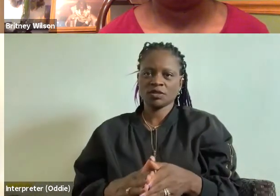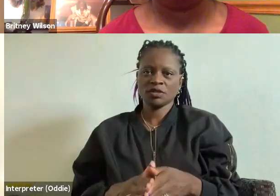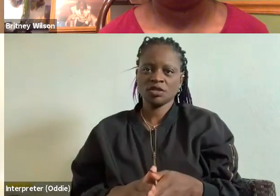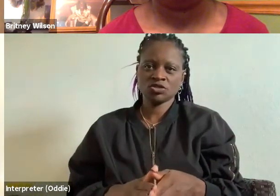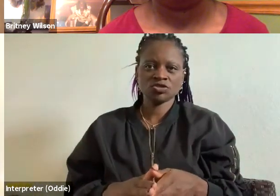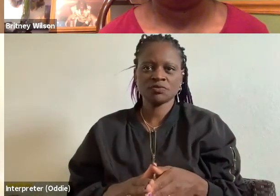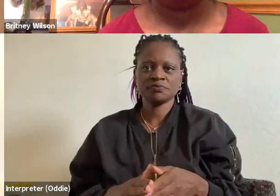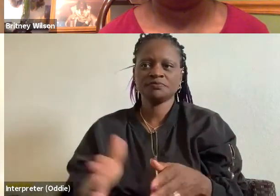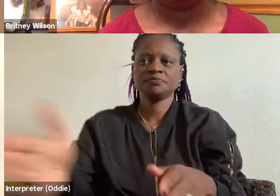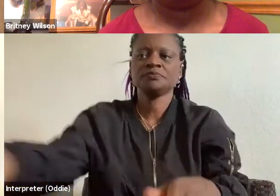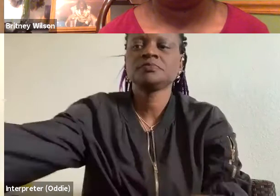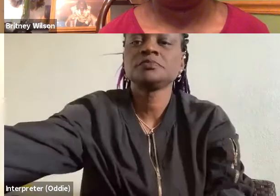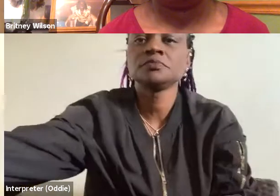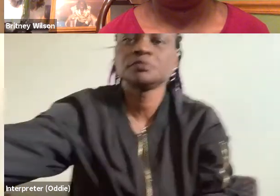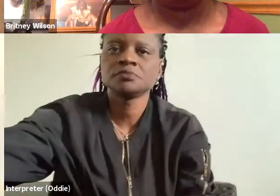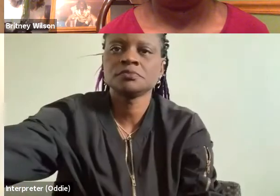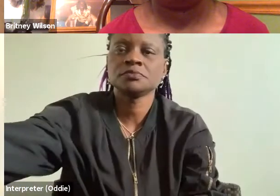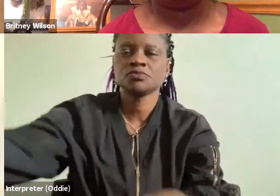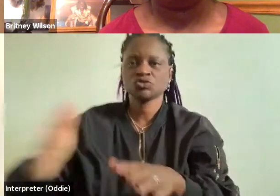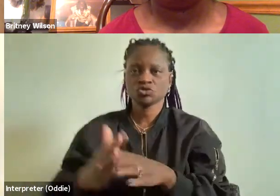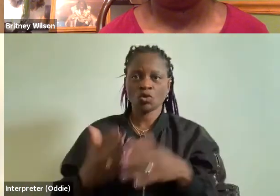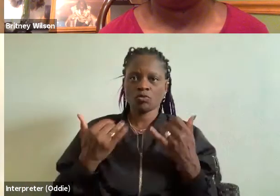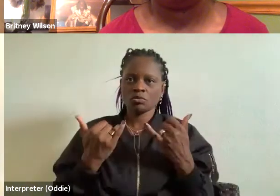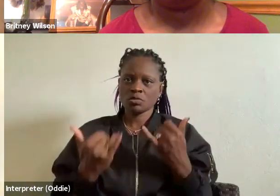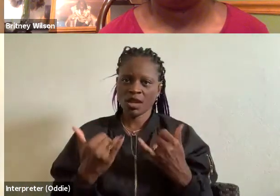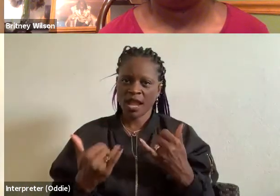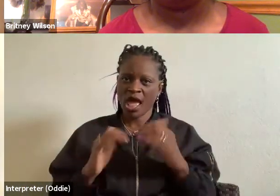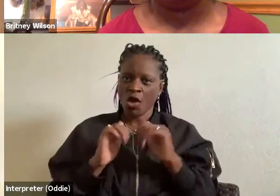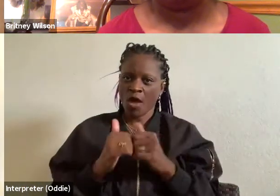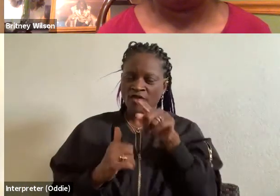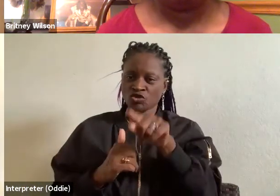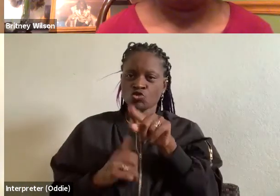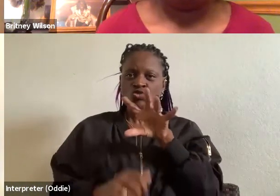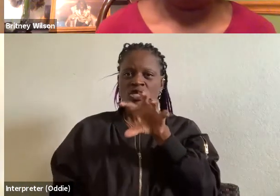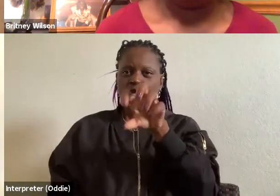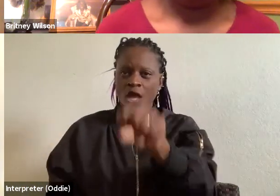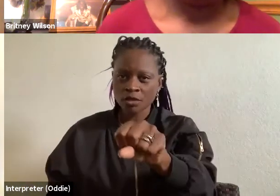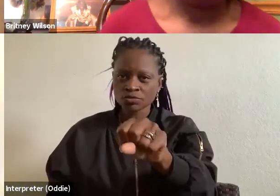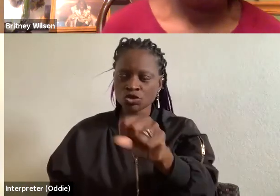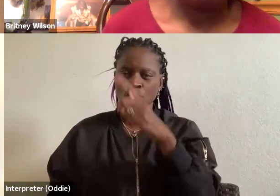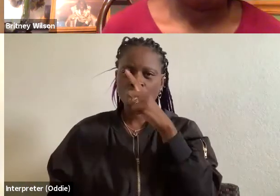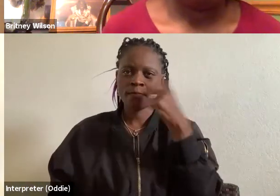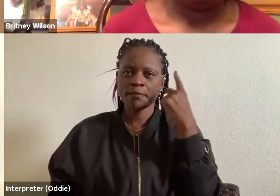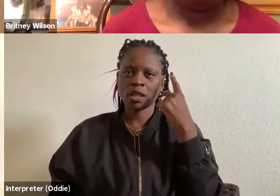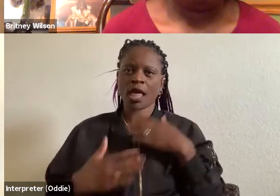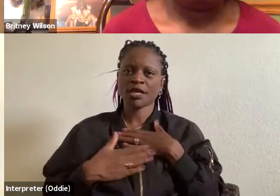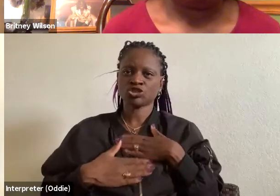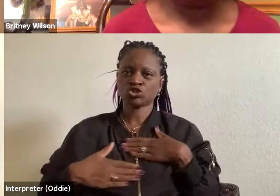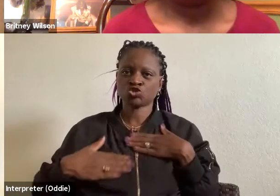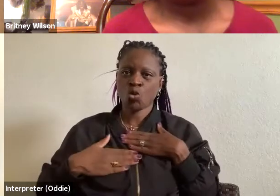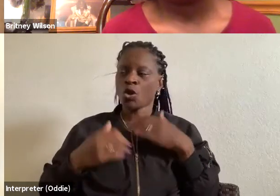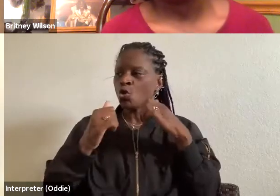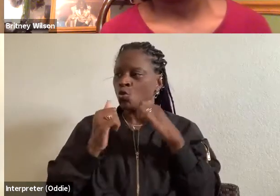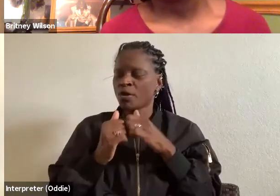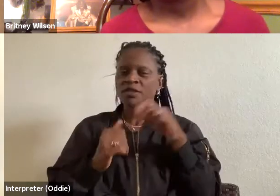us. In what ways have you captured Black disabled joy in the middle of a pandemic, as well as with the uprisings that have continued well